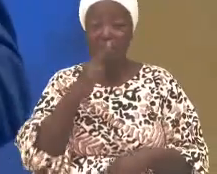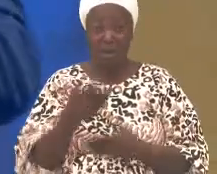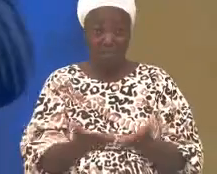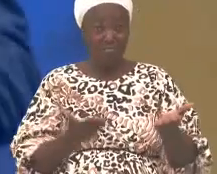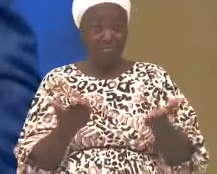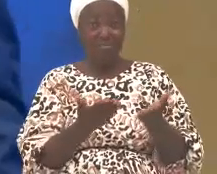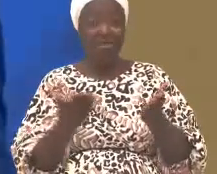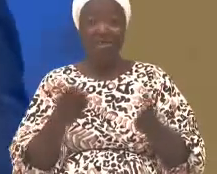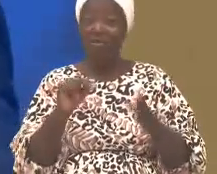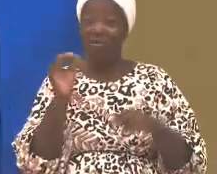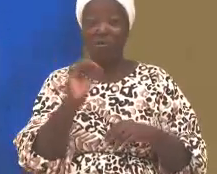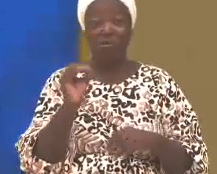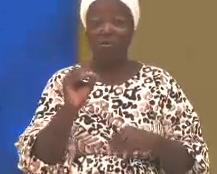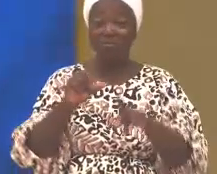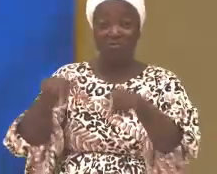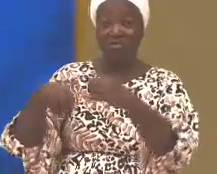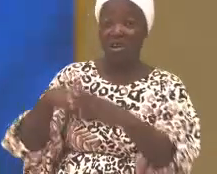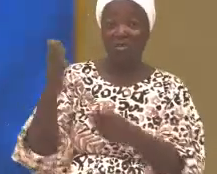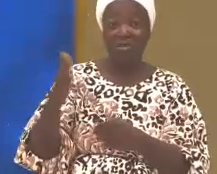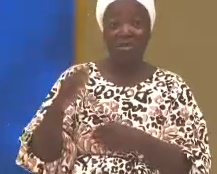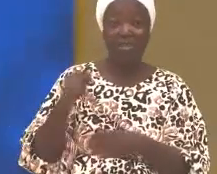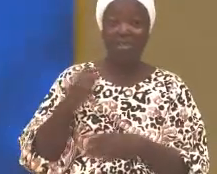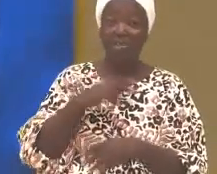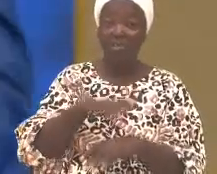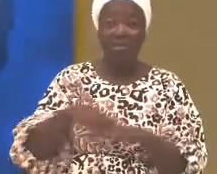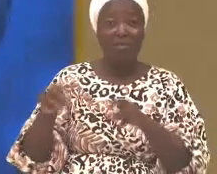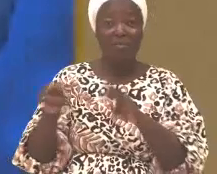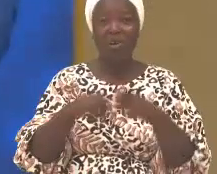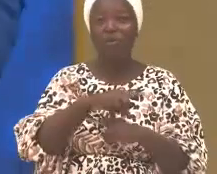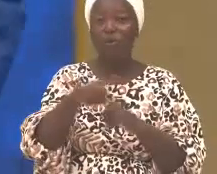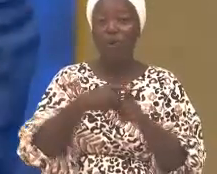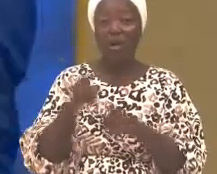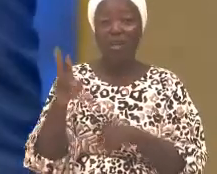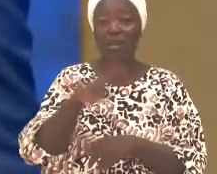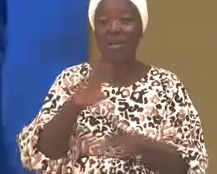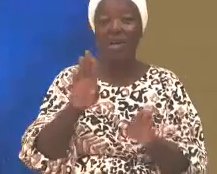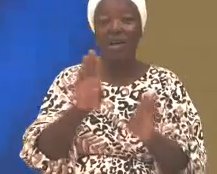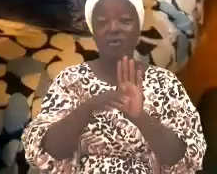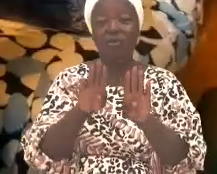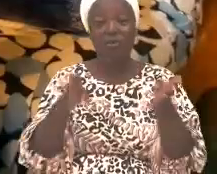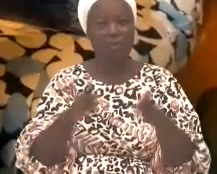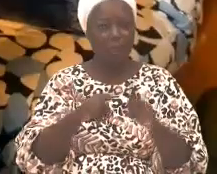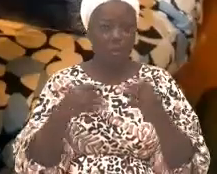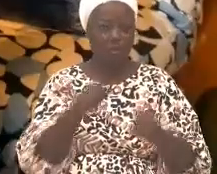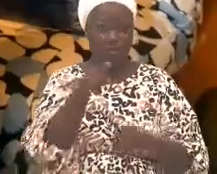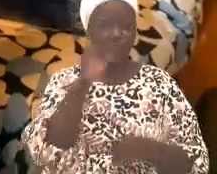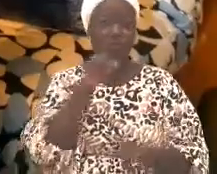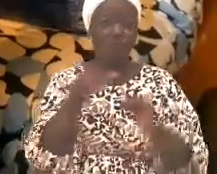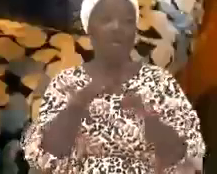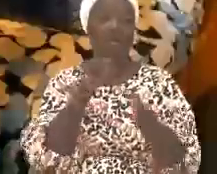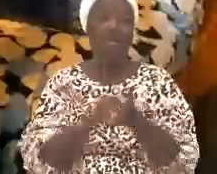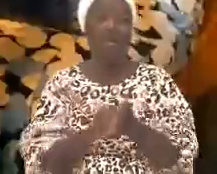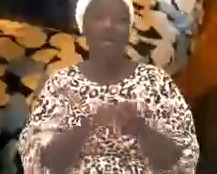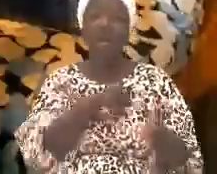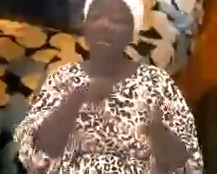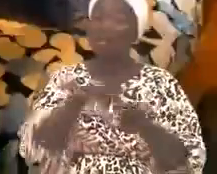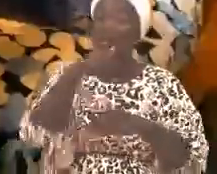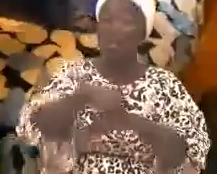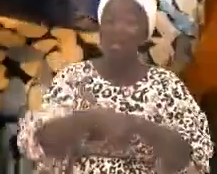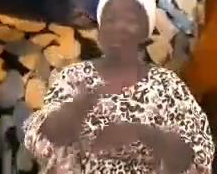away when their doors opened. Now, you're not doing like that. Tonight, your